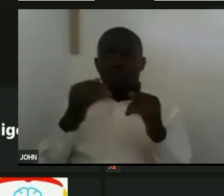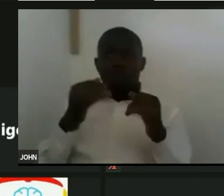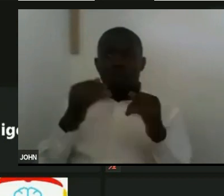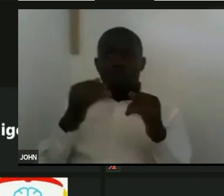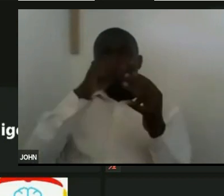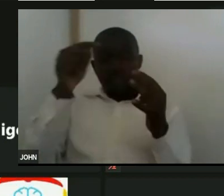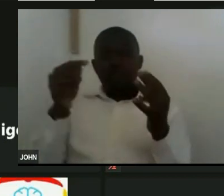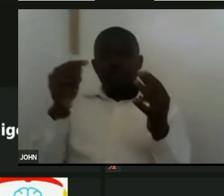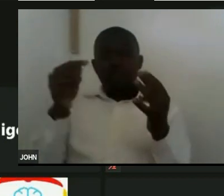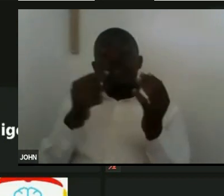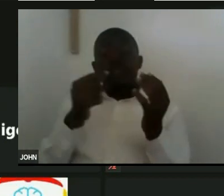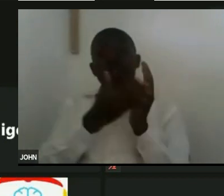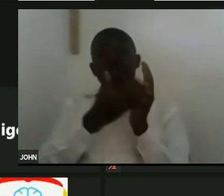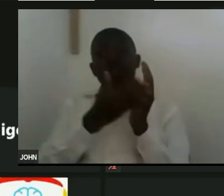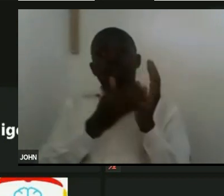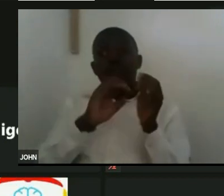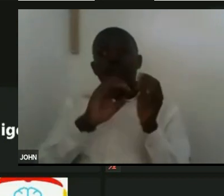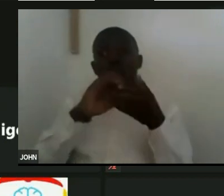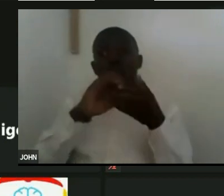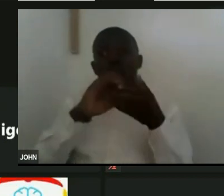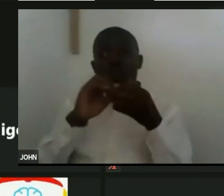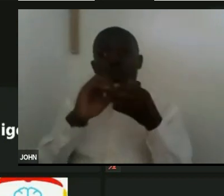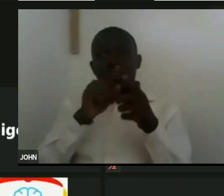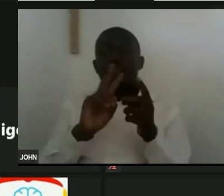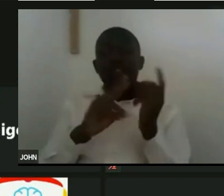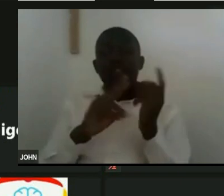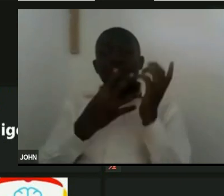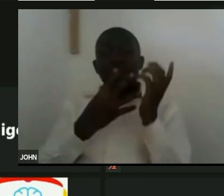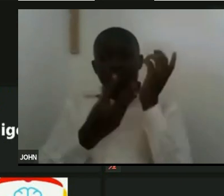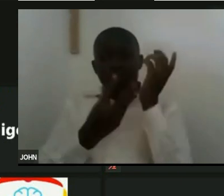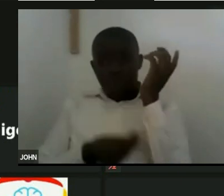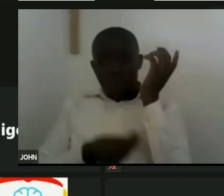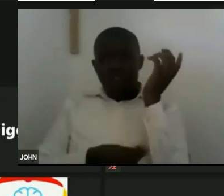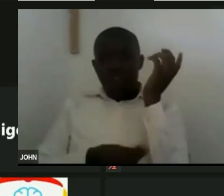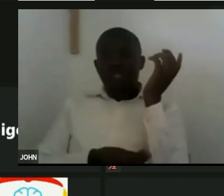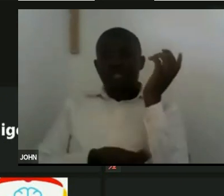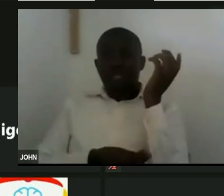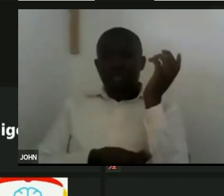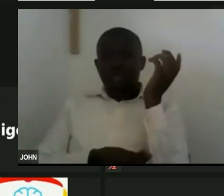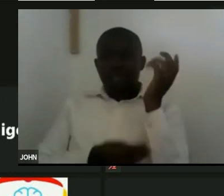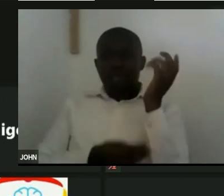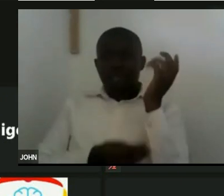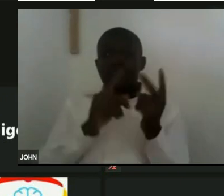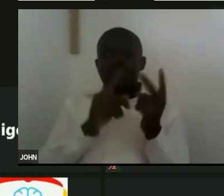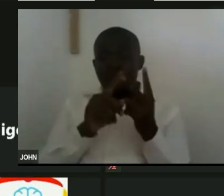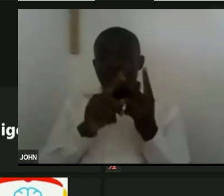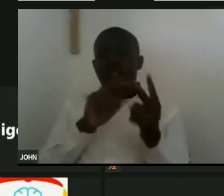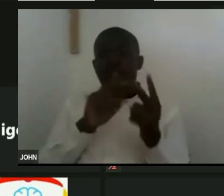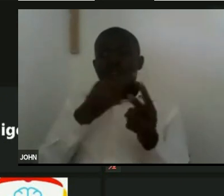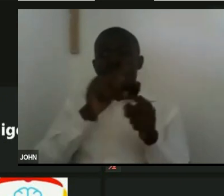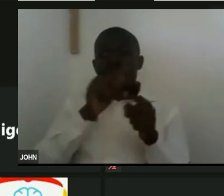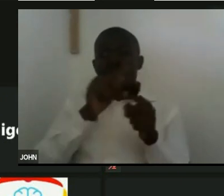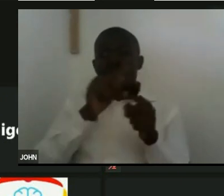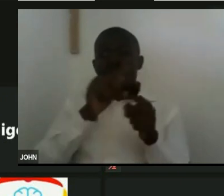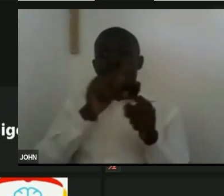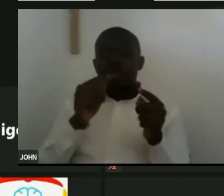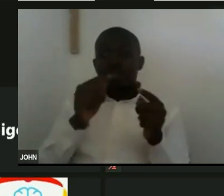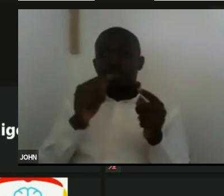communities who live in poverty and in resource scarce settings. The